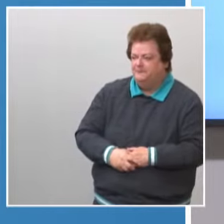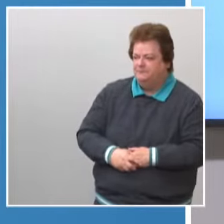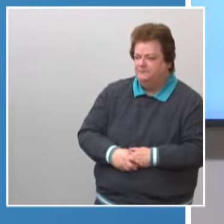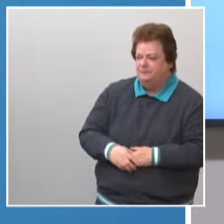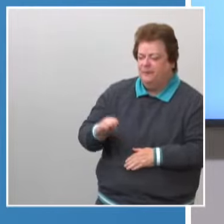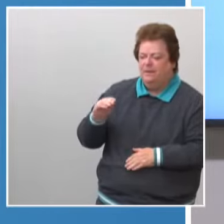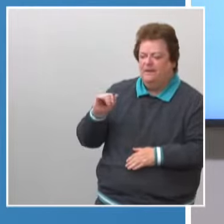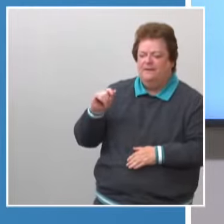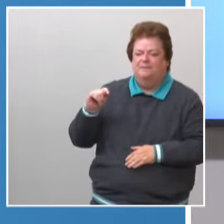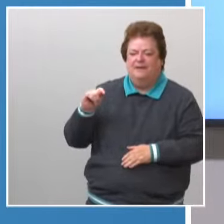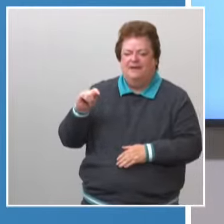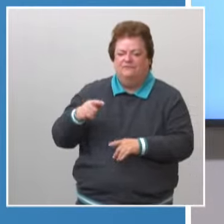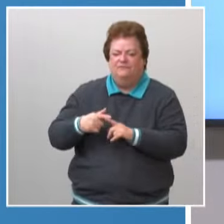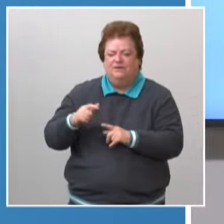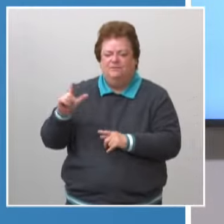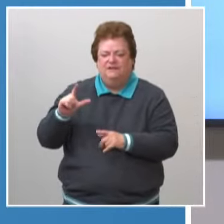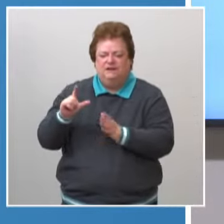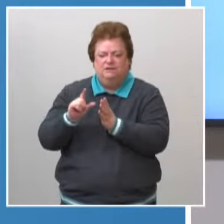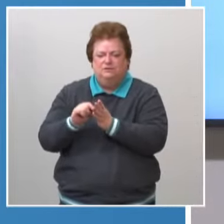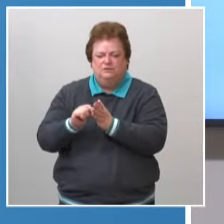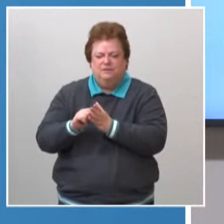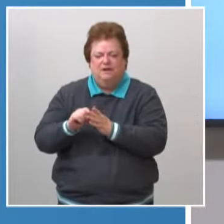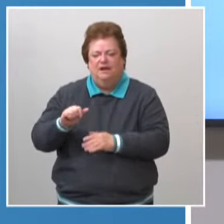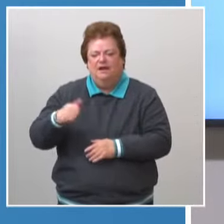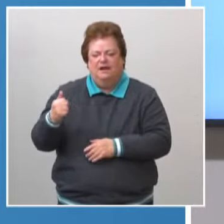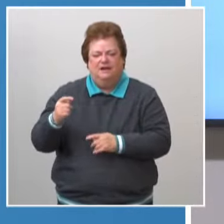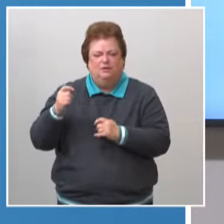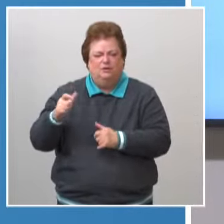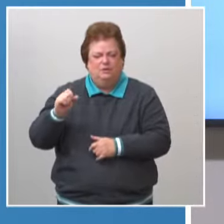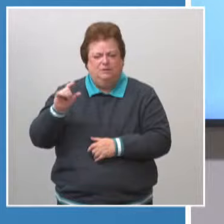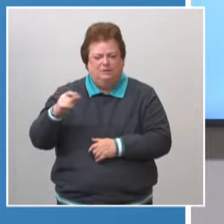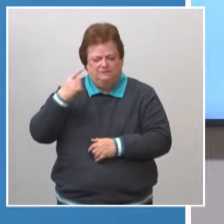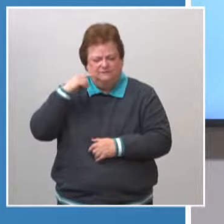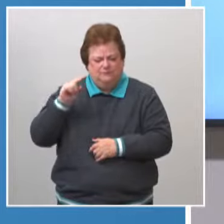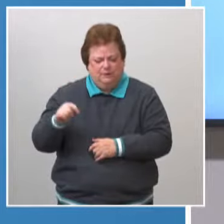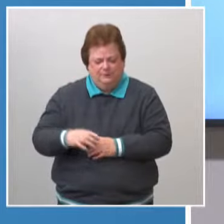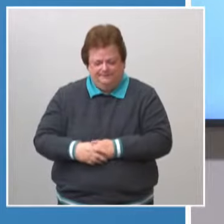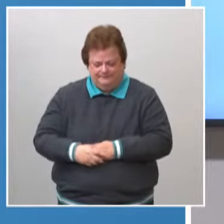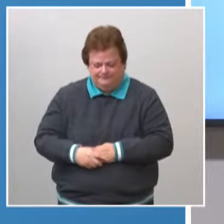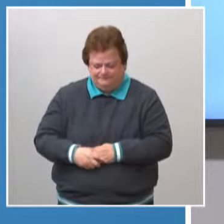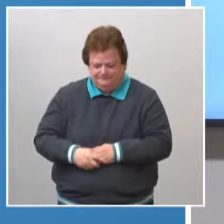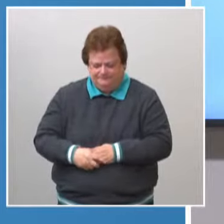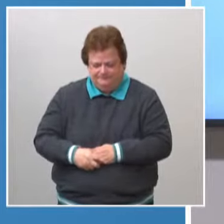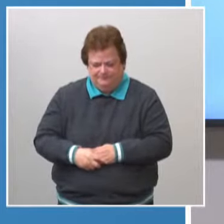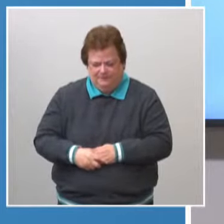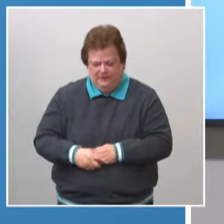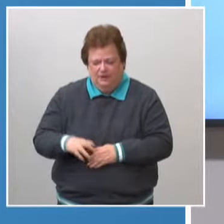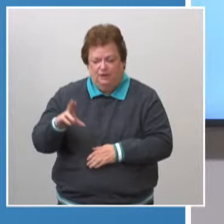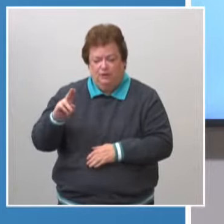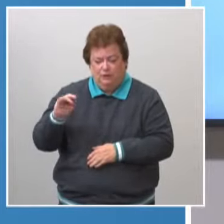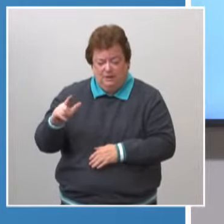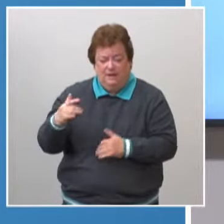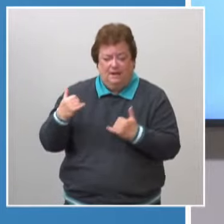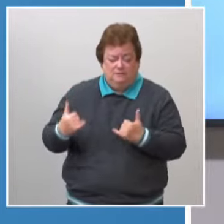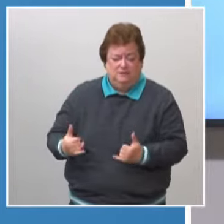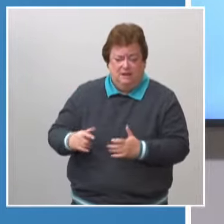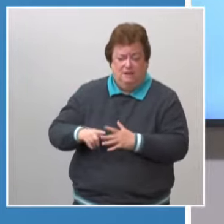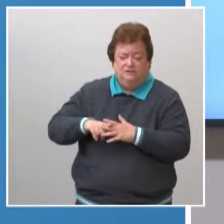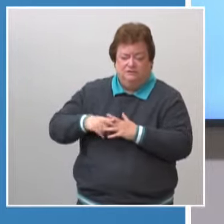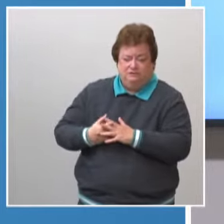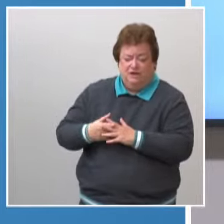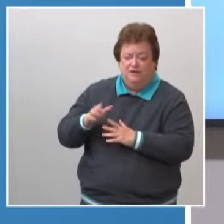Hey, Pat, this is Matt from the Journal Star. I had another quick question for you. So UNL has started their